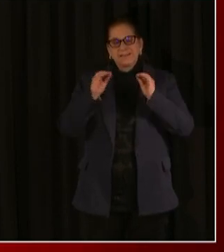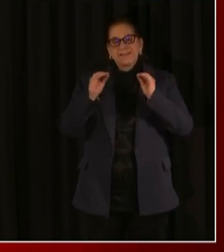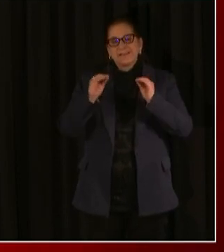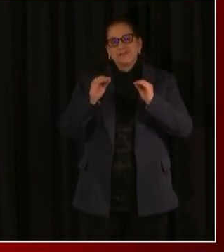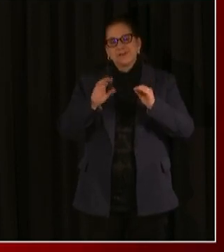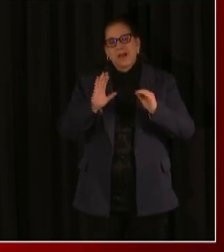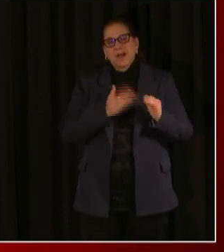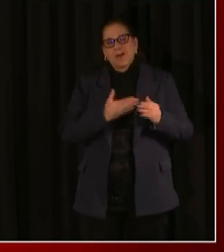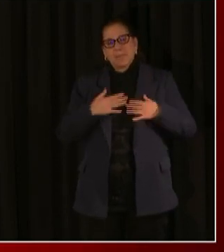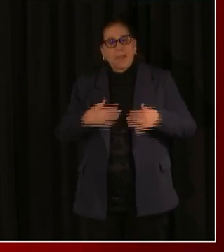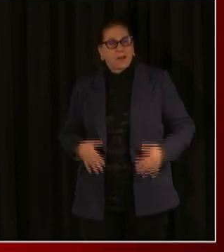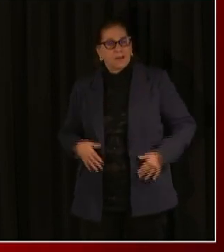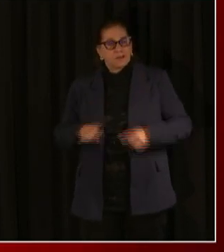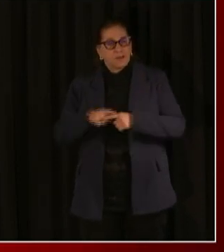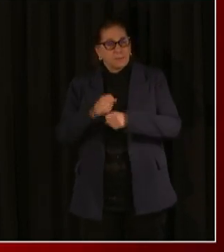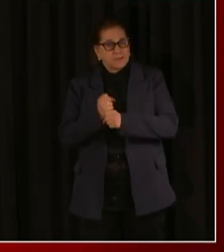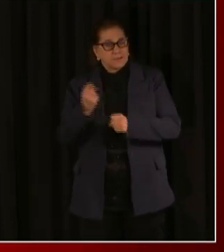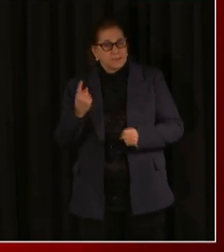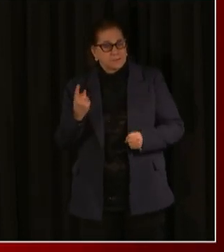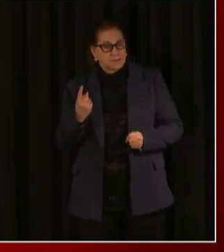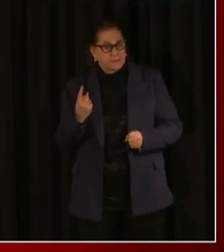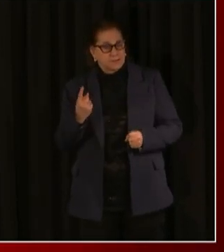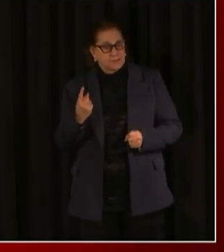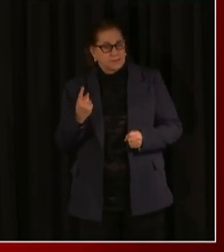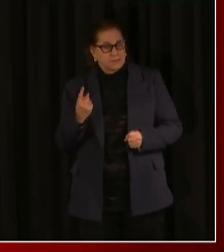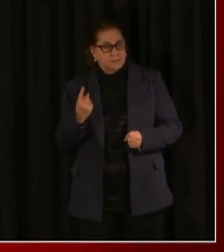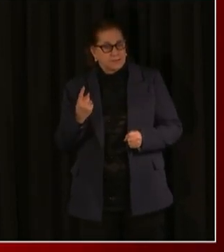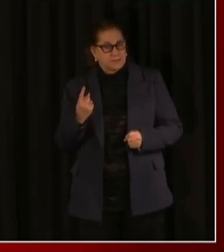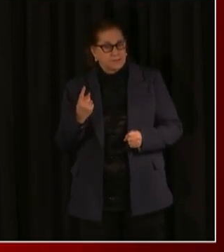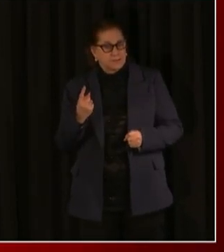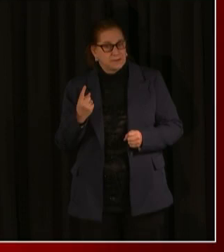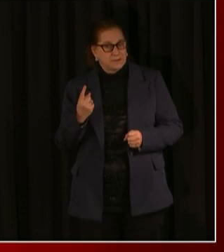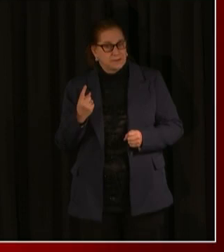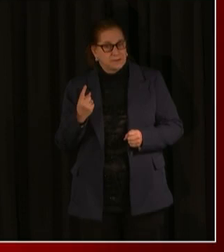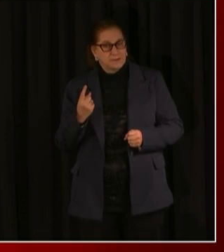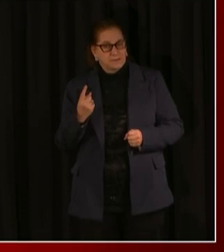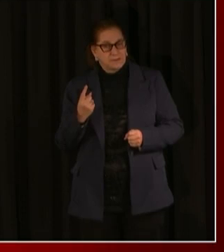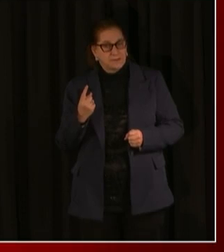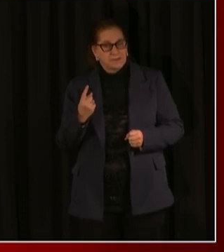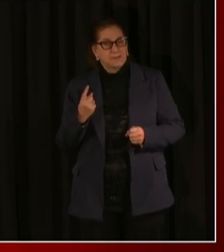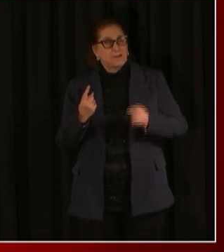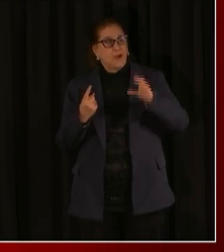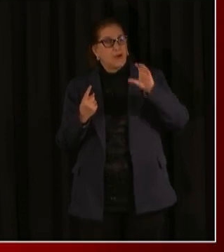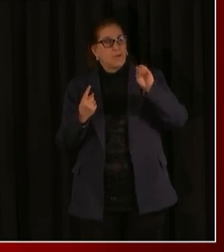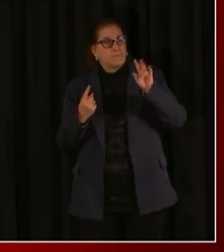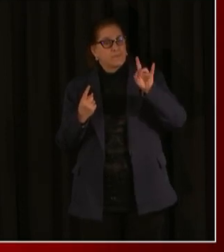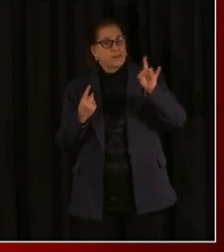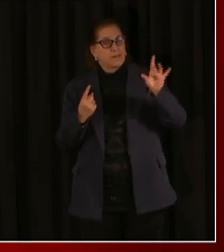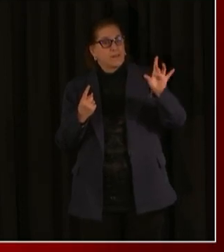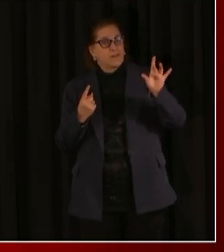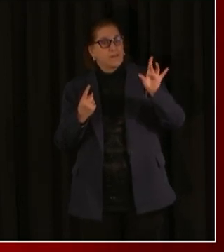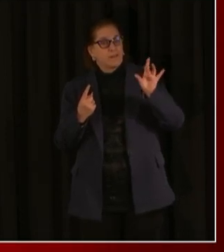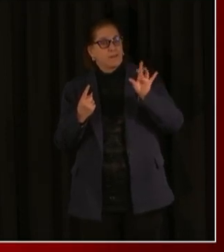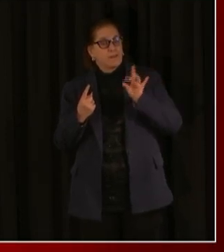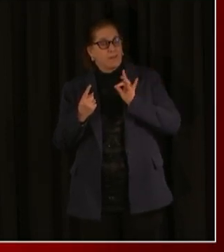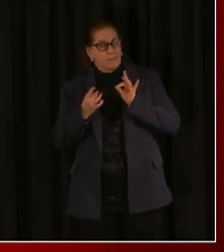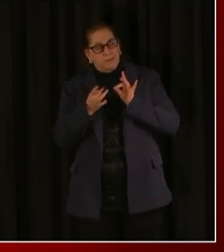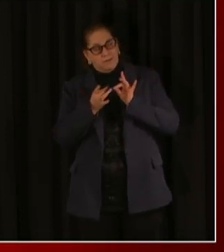that is found on that virus, so that our bodies can create an immune response and then be